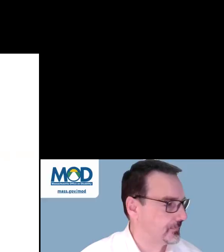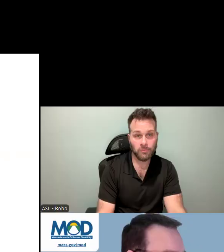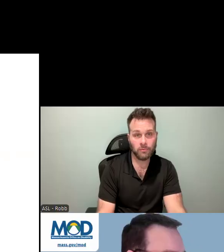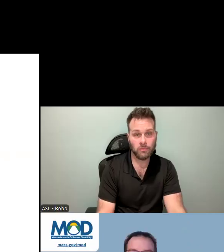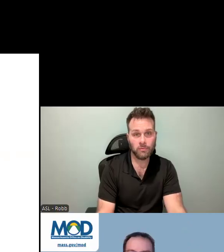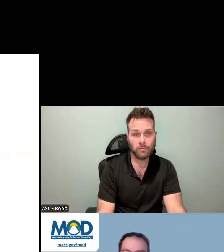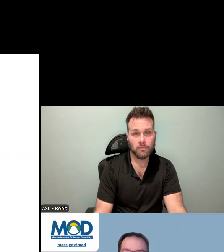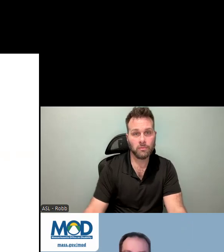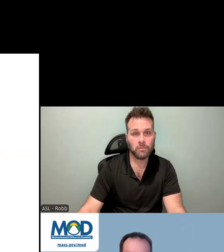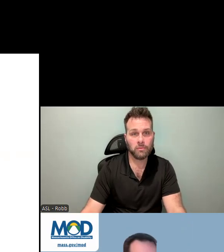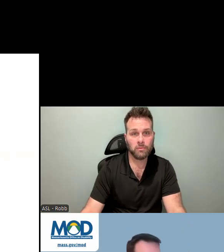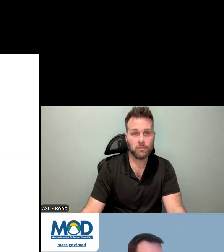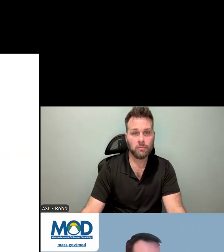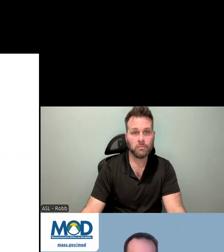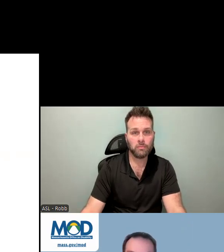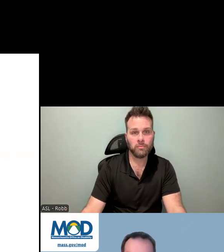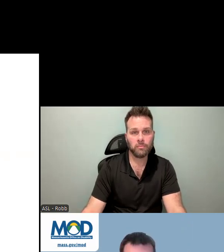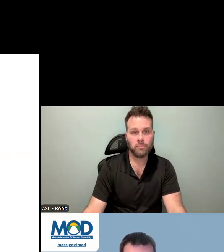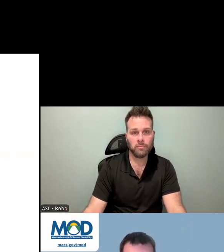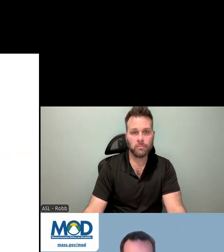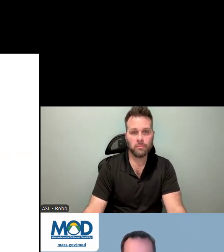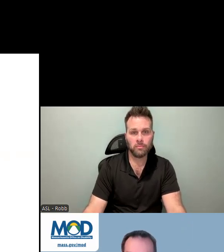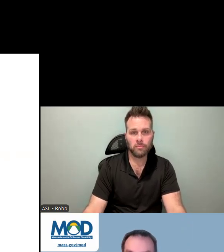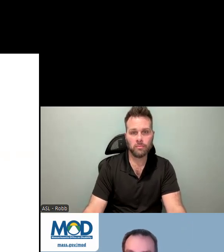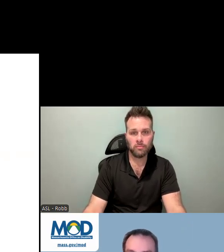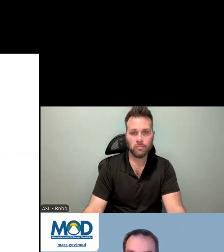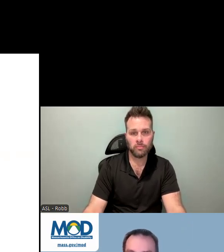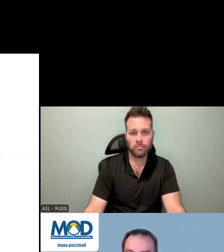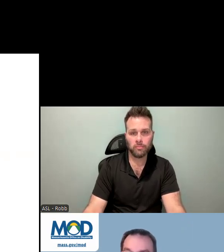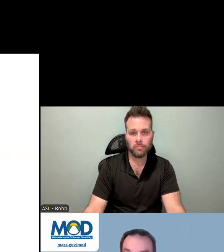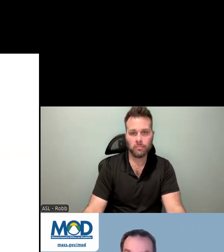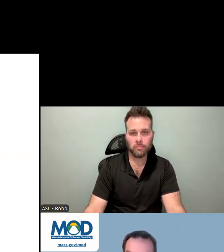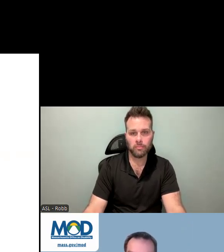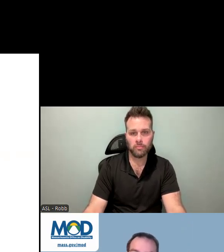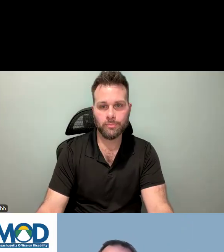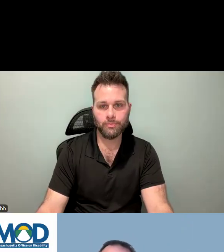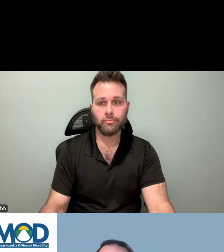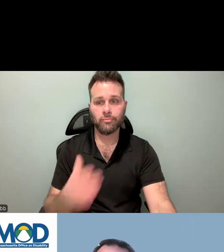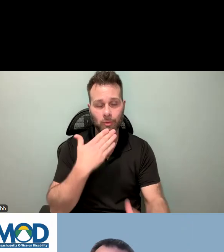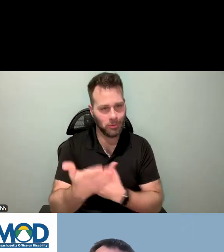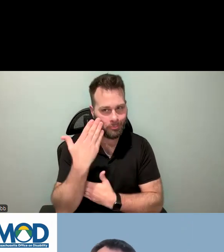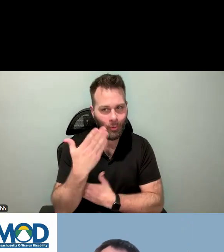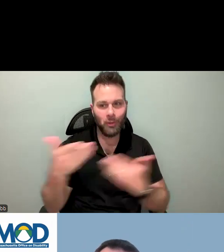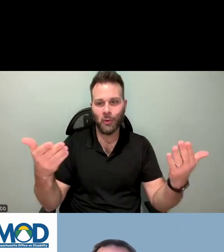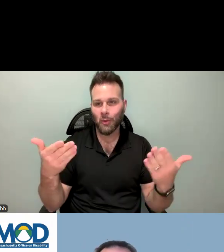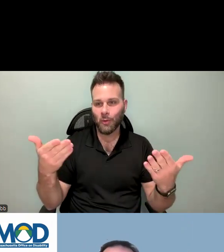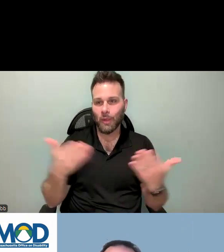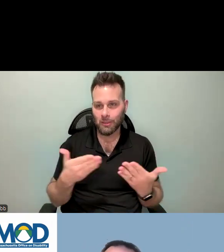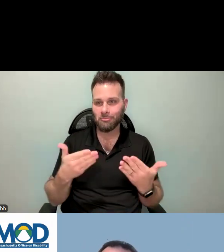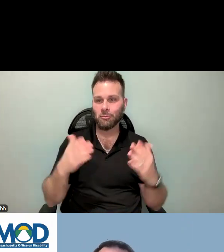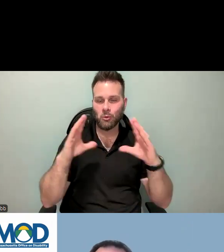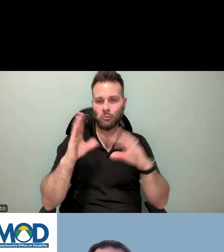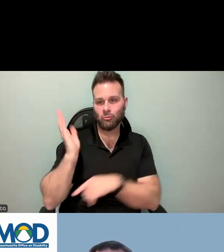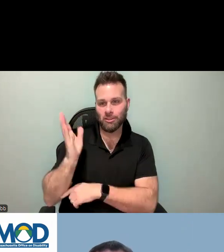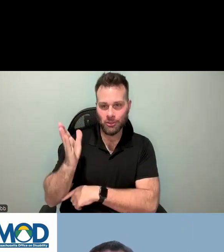All right. So good morning, everyone. My name is Jeffrey Dugan. Welcome to this presentation on Commissions on Disabilities and Advocating